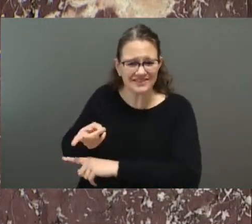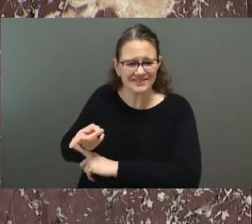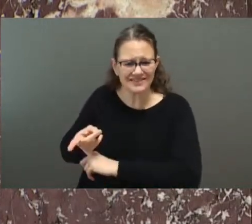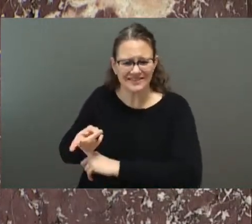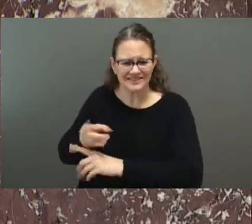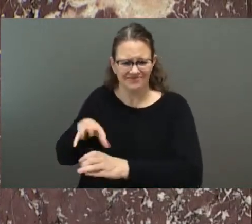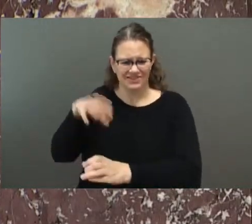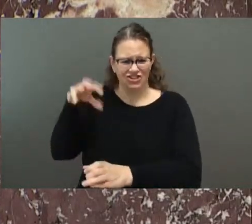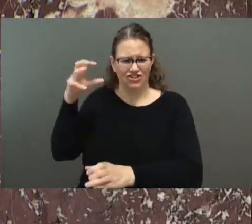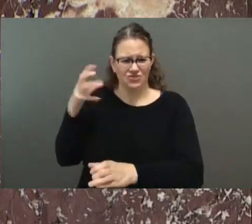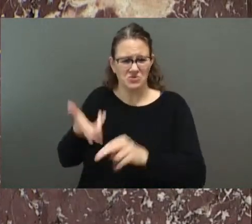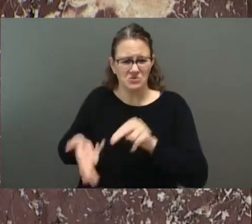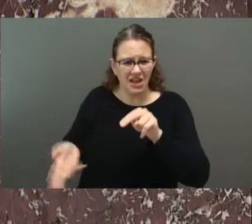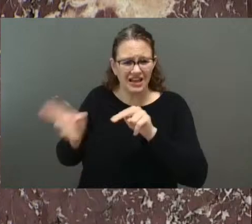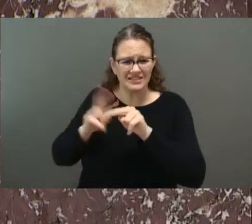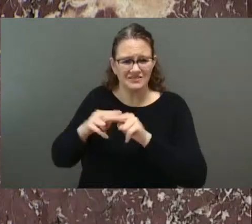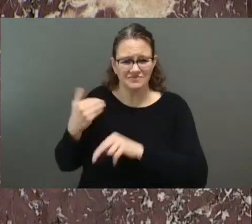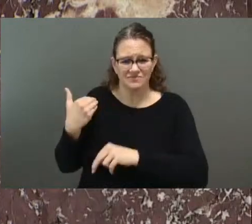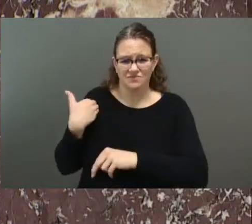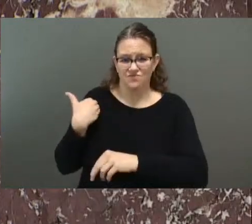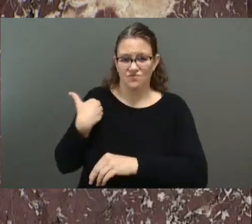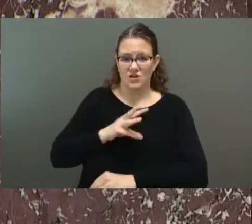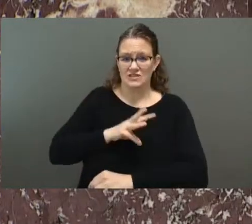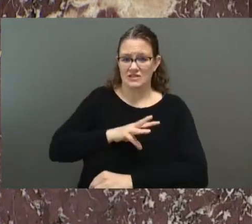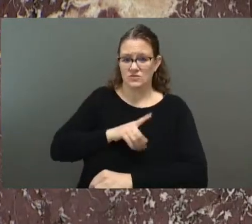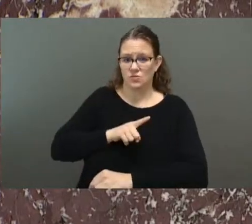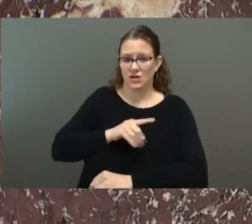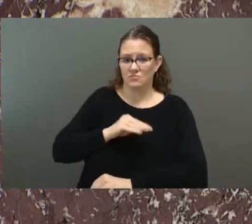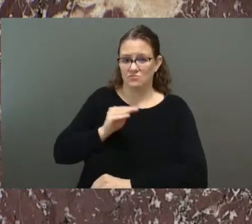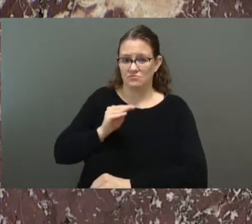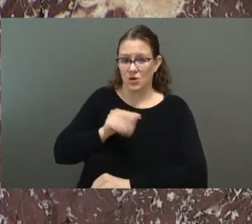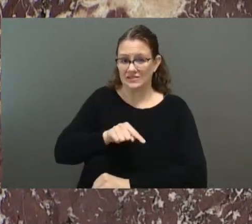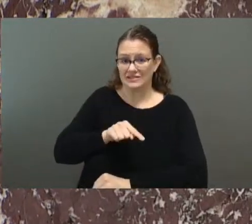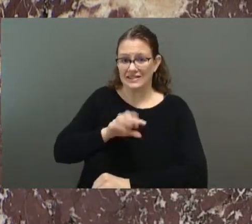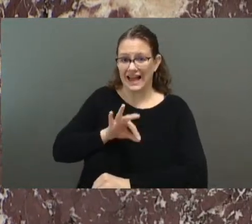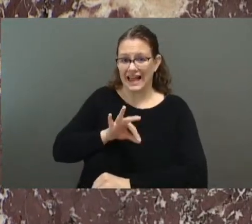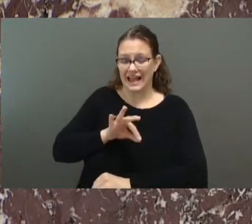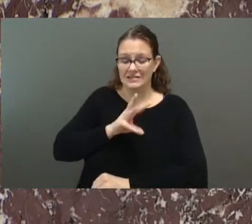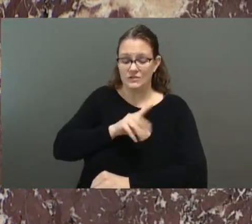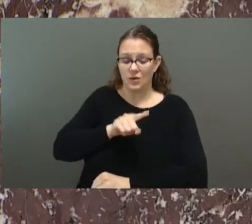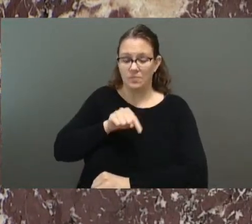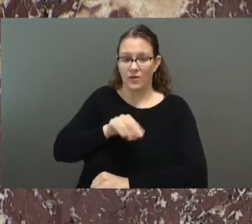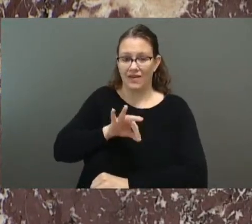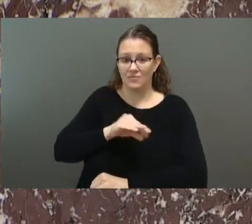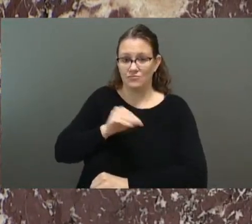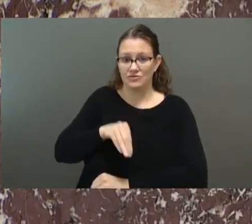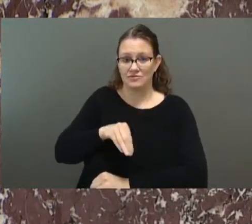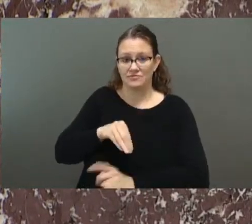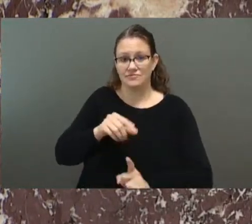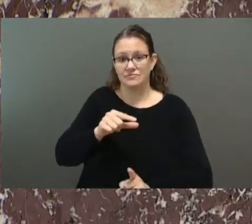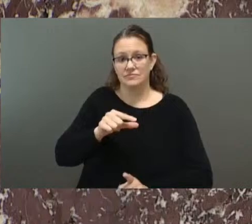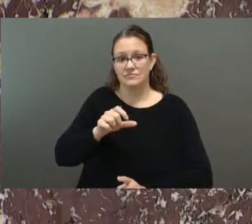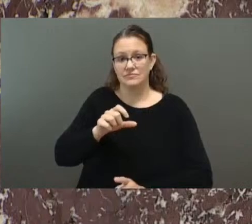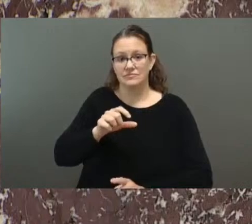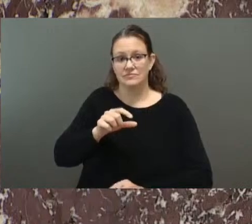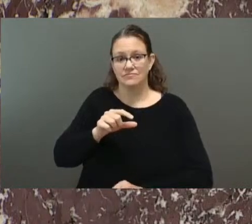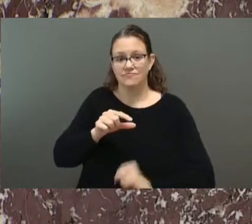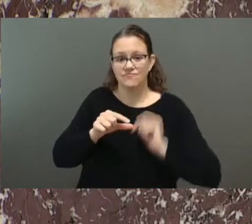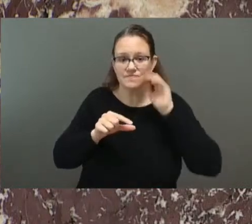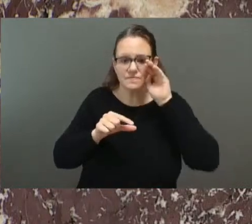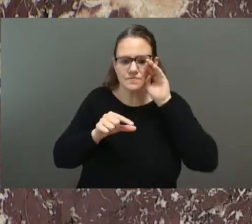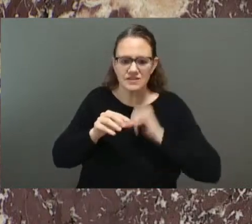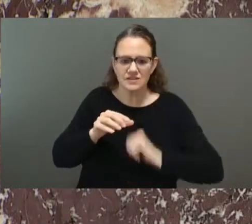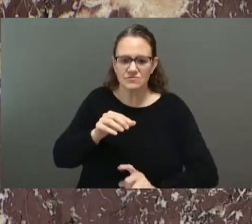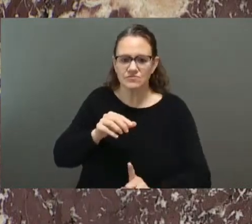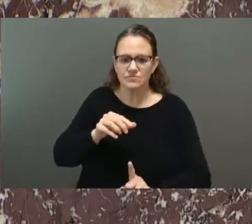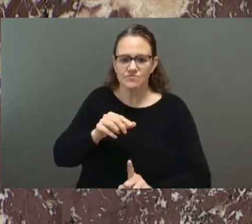61.9 megatons in 2016 to 64.3 megatons in last week's report. Shame. While